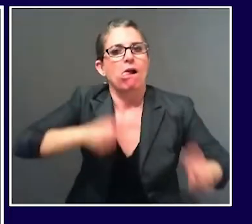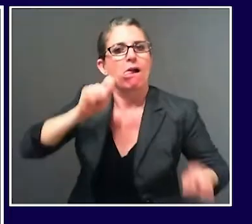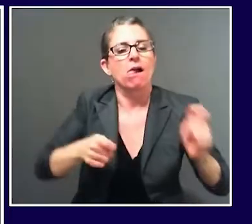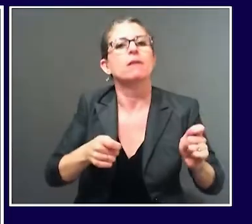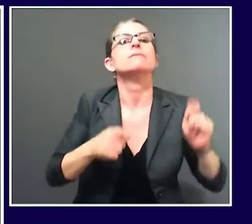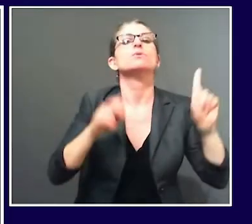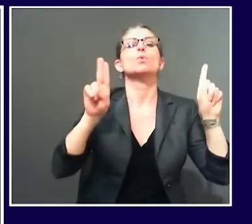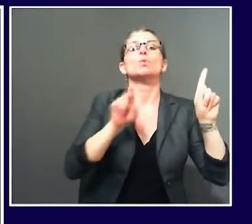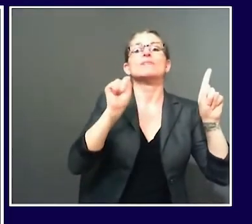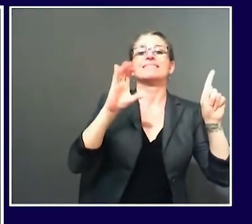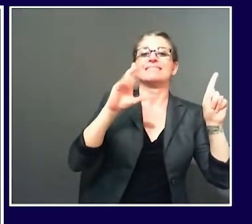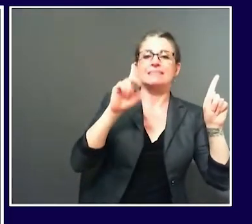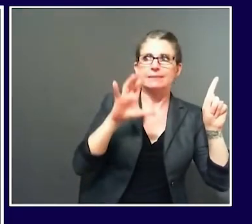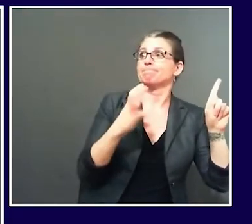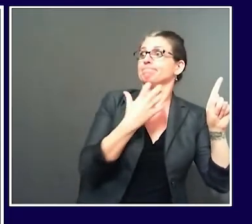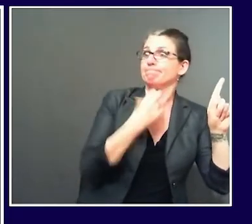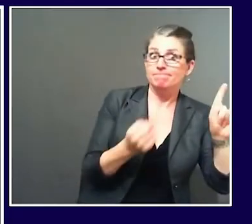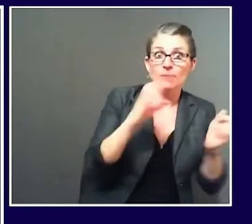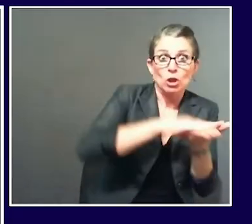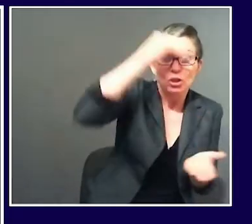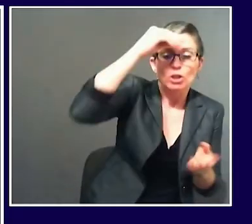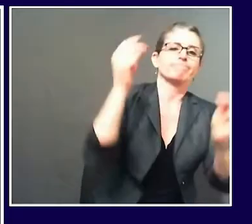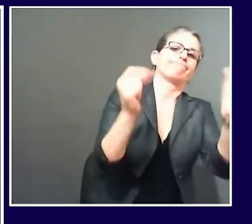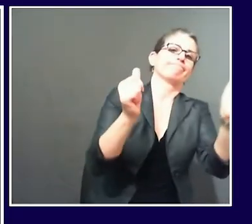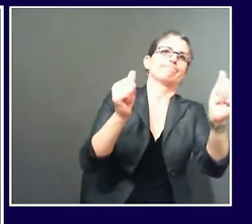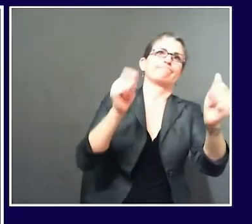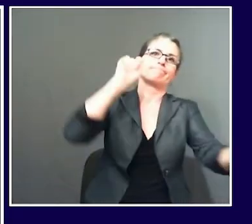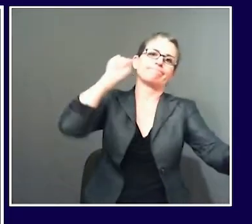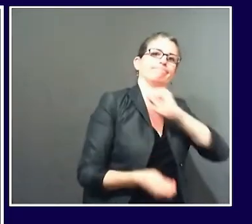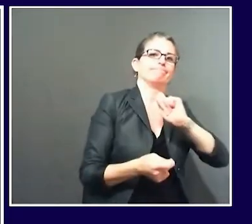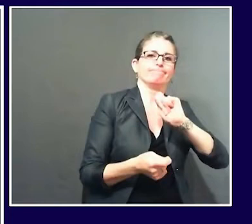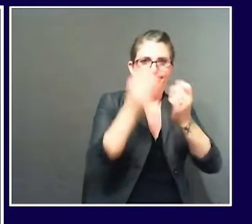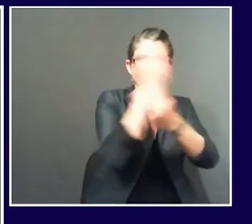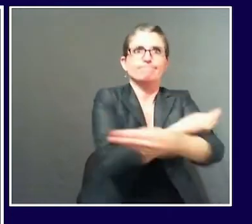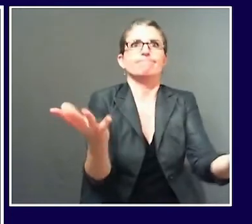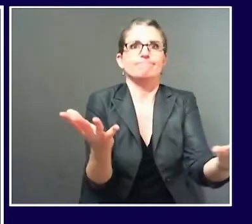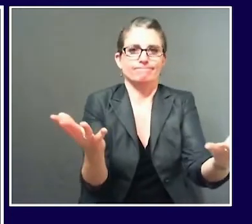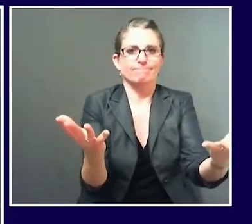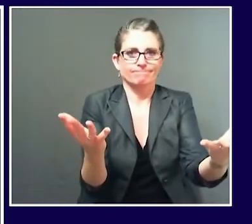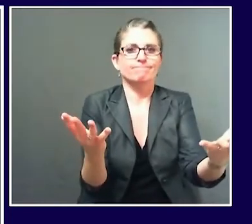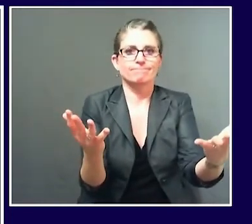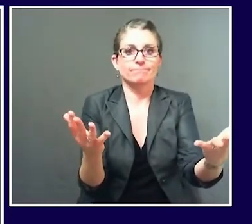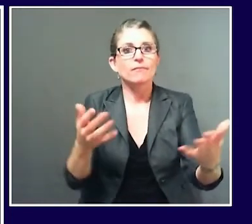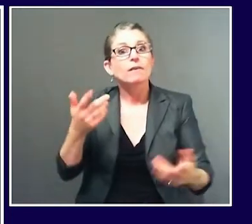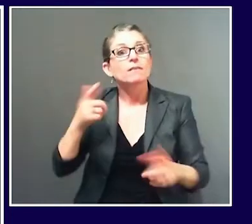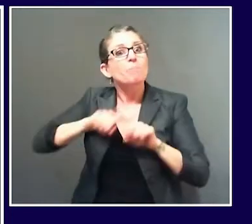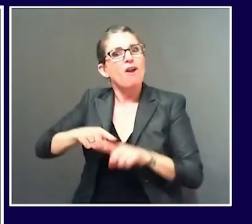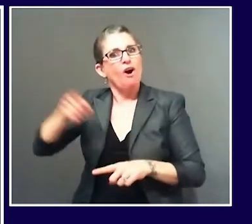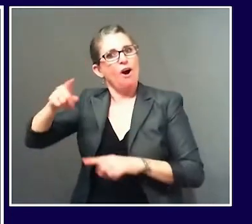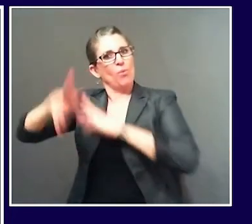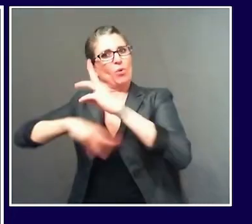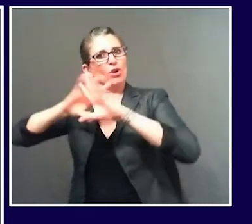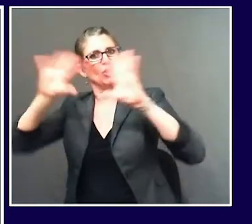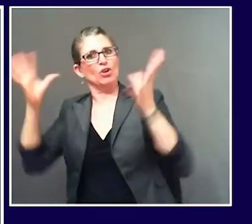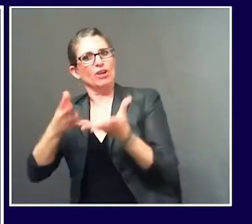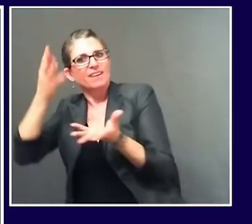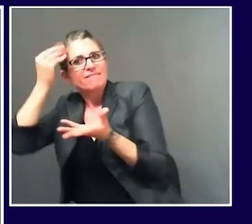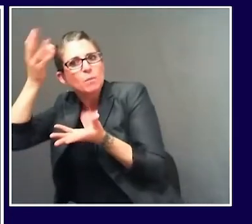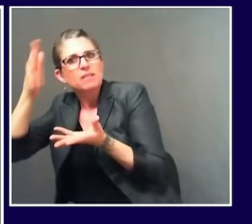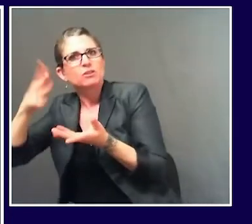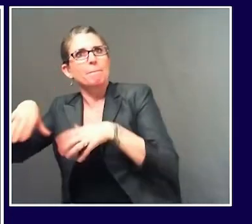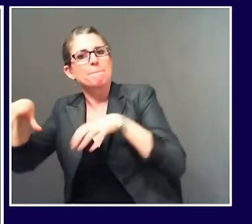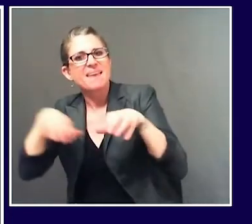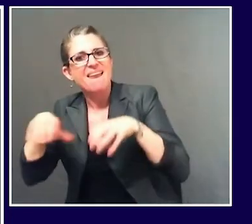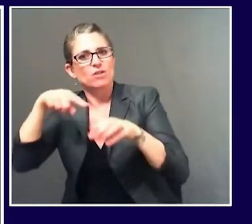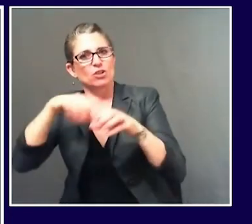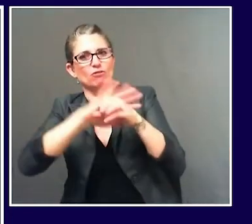transmission was a significant feature of COVID-19, I think what you saw, at least in the United States at the CDC level, was a